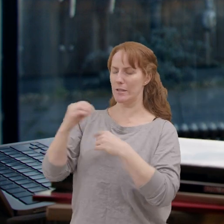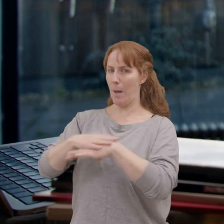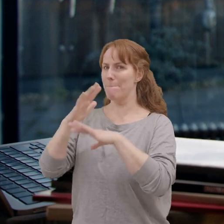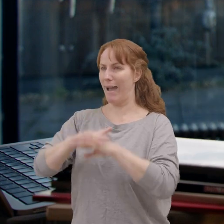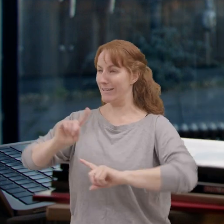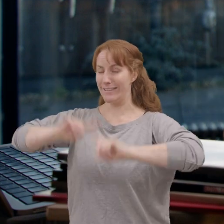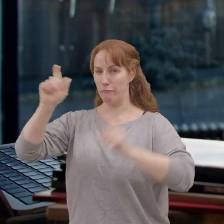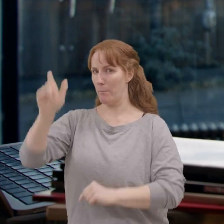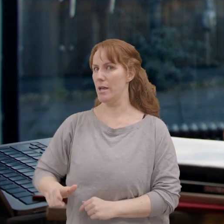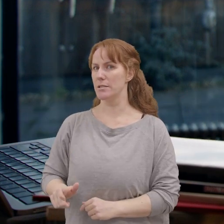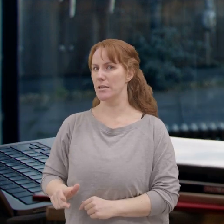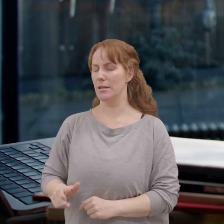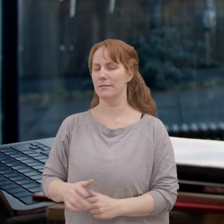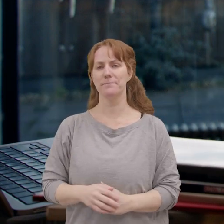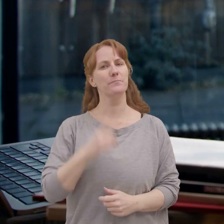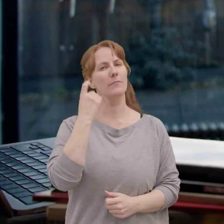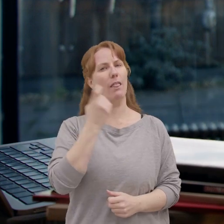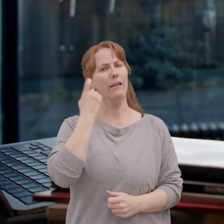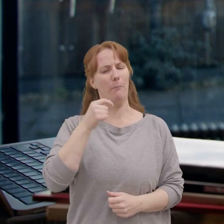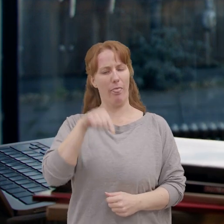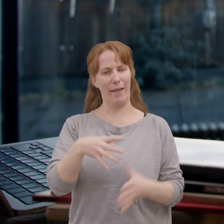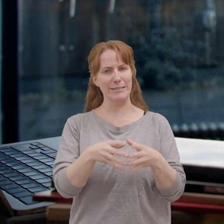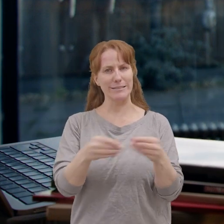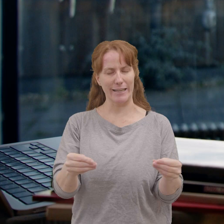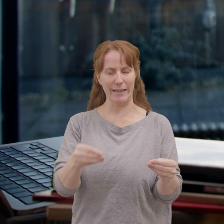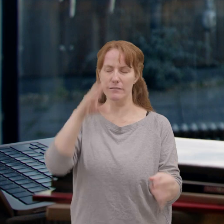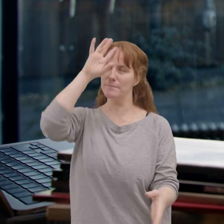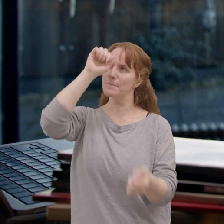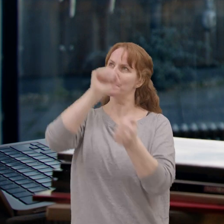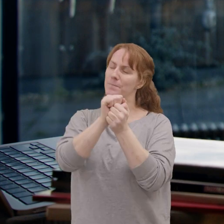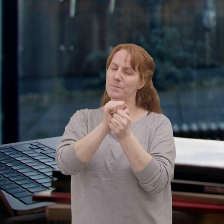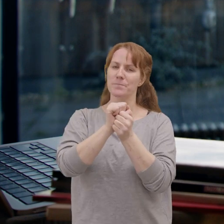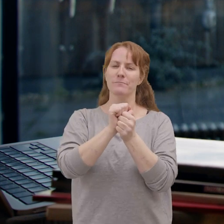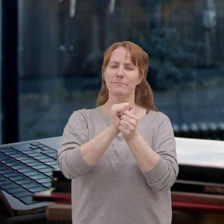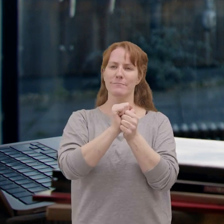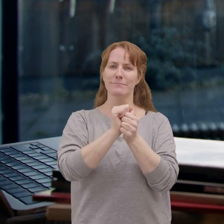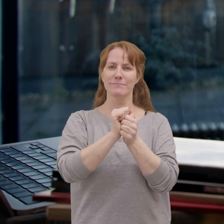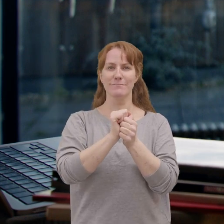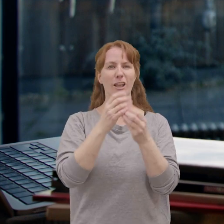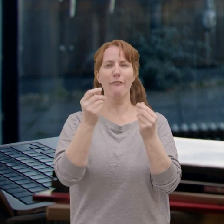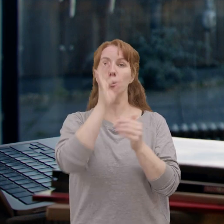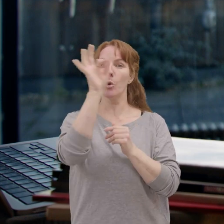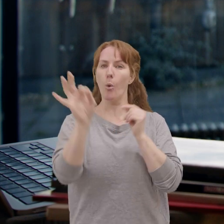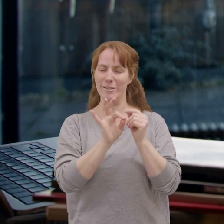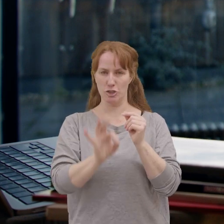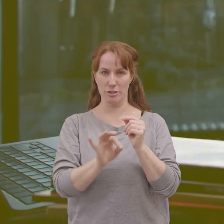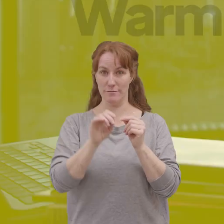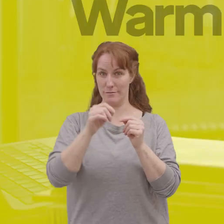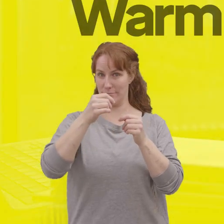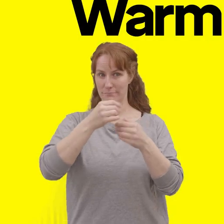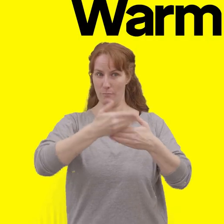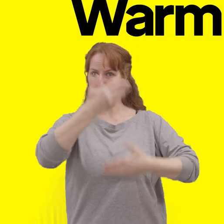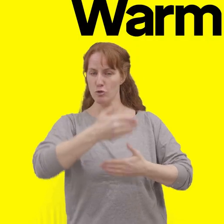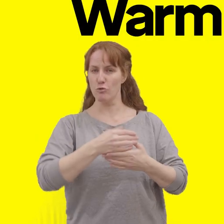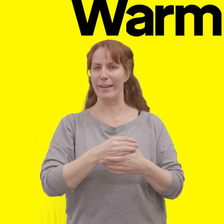marry somebody else altogether. Take a few moments to think about the scene that you have in your head and jot down the answers to the questions on the screen. If you're in a